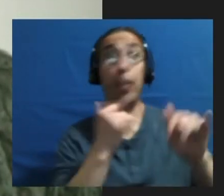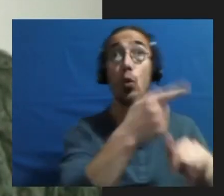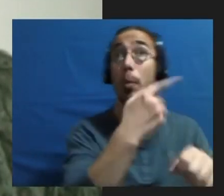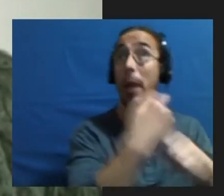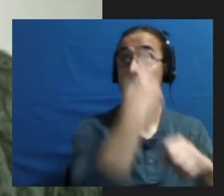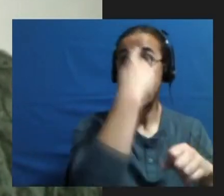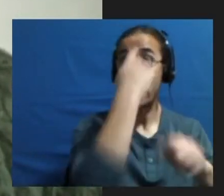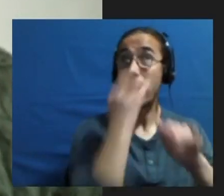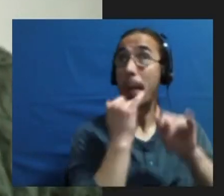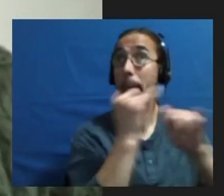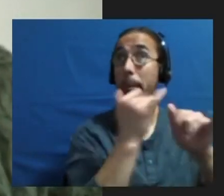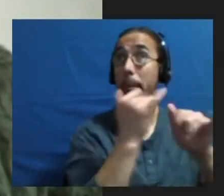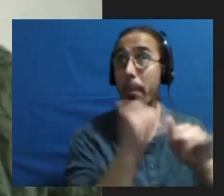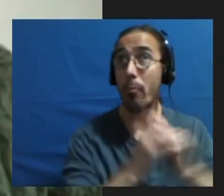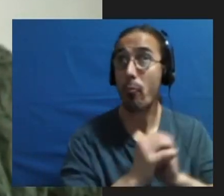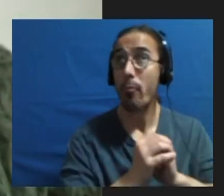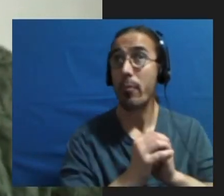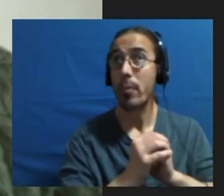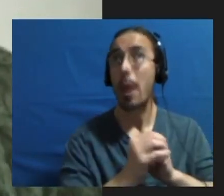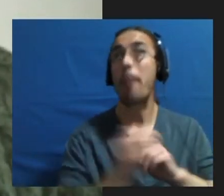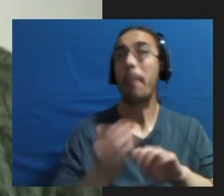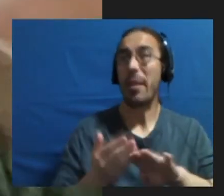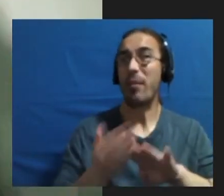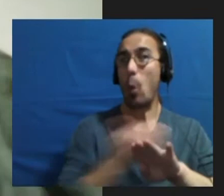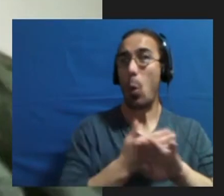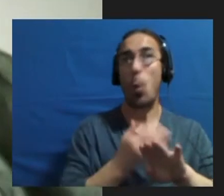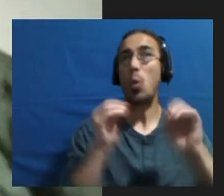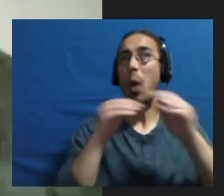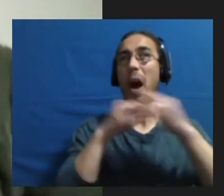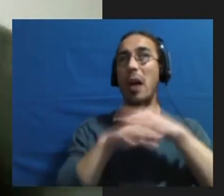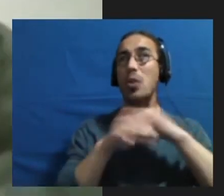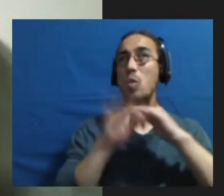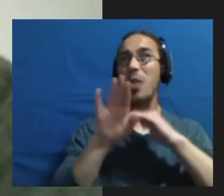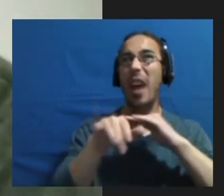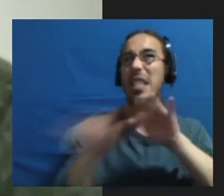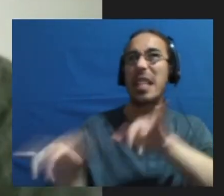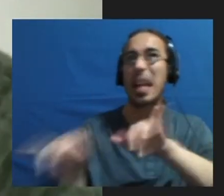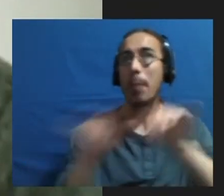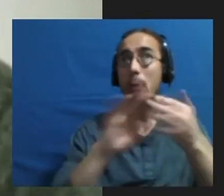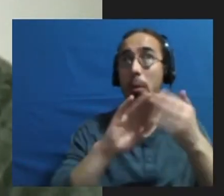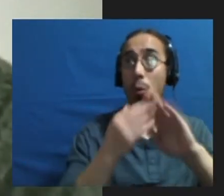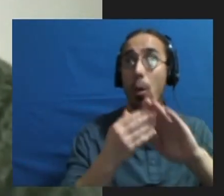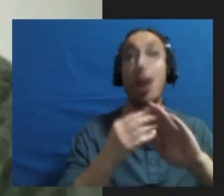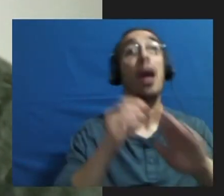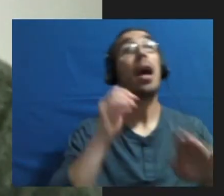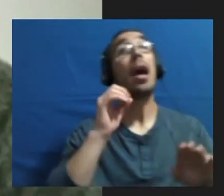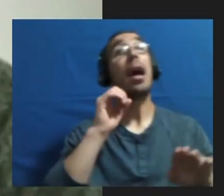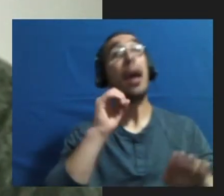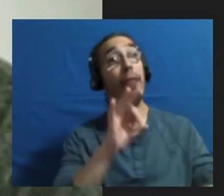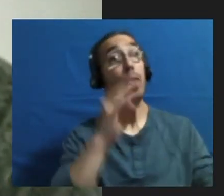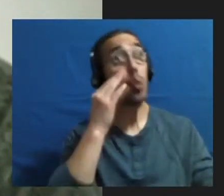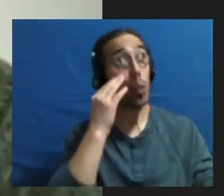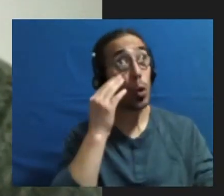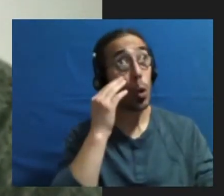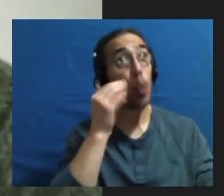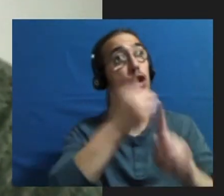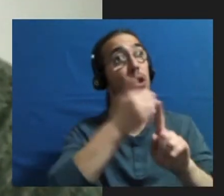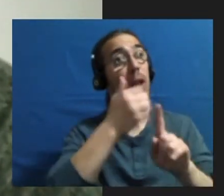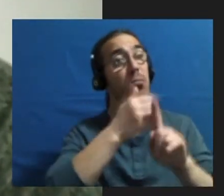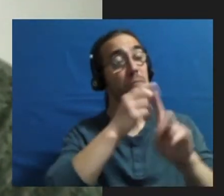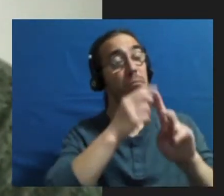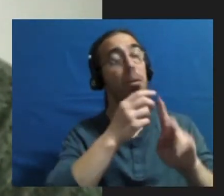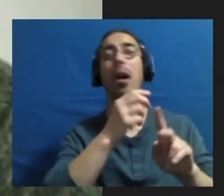have access to that community before. Do you think if you had known yourself, not according to